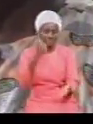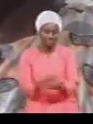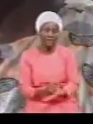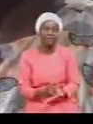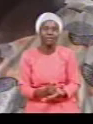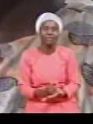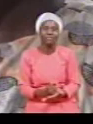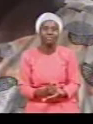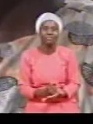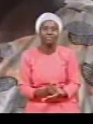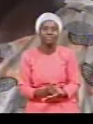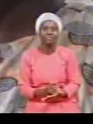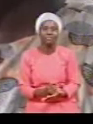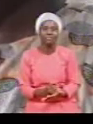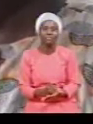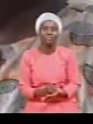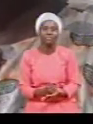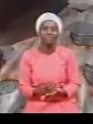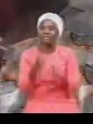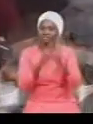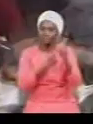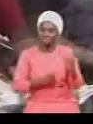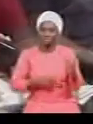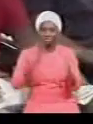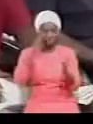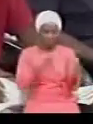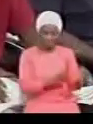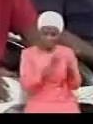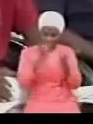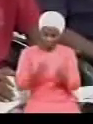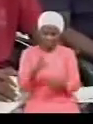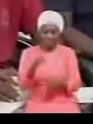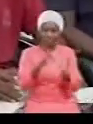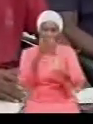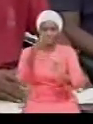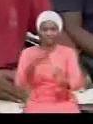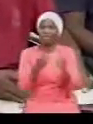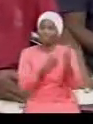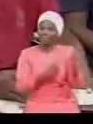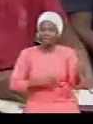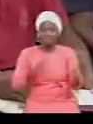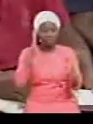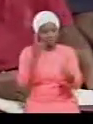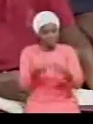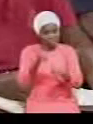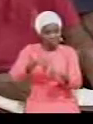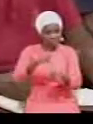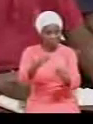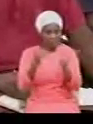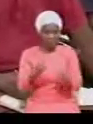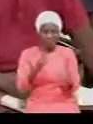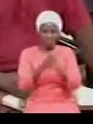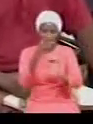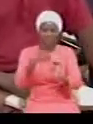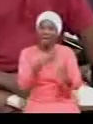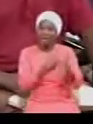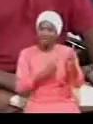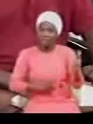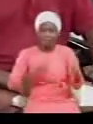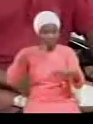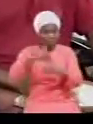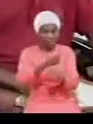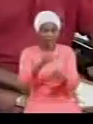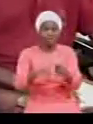name. The Lord will strengthen you. The Lord will empower you. And the Lord will make you